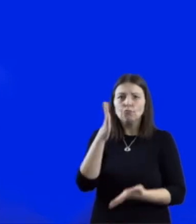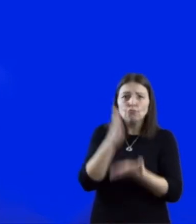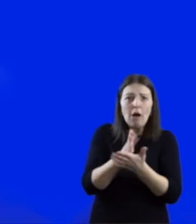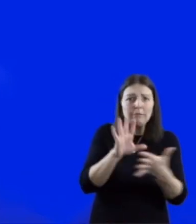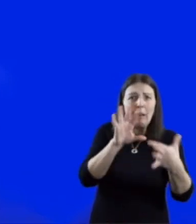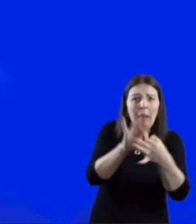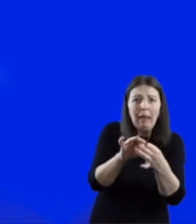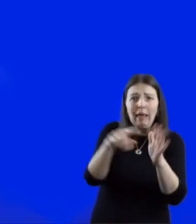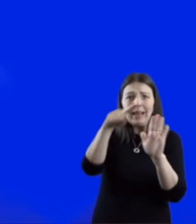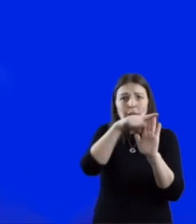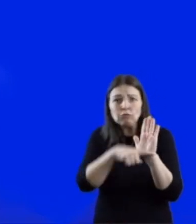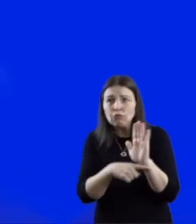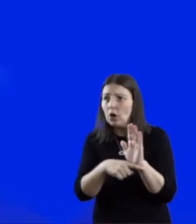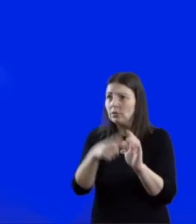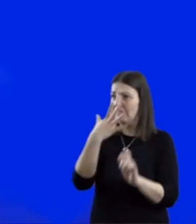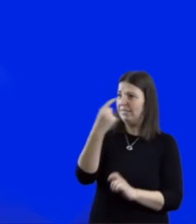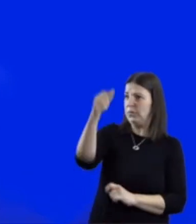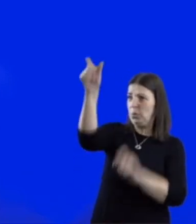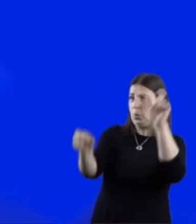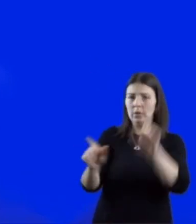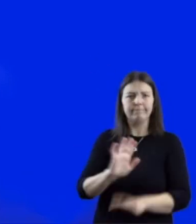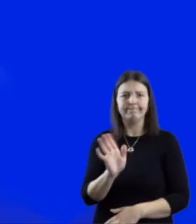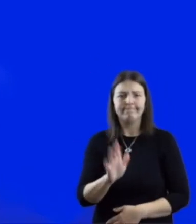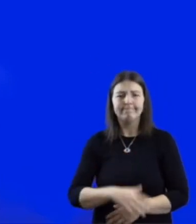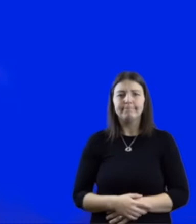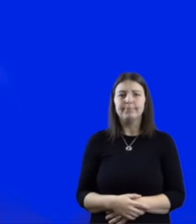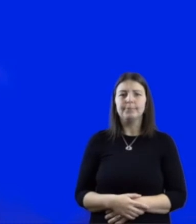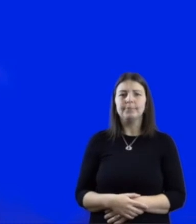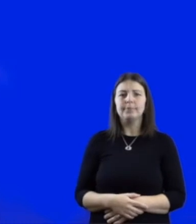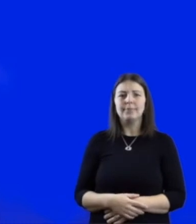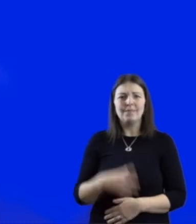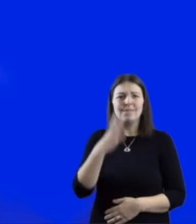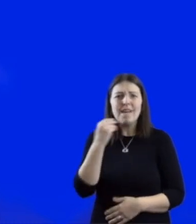And don't trust links or instructions from unknown players.